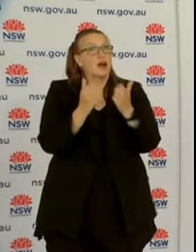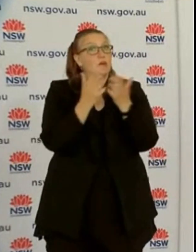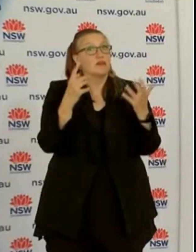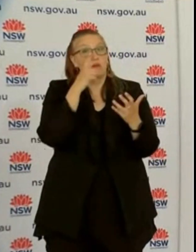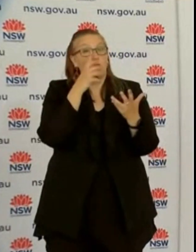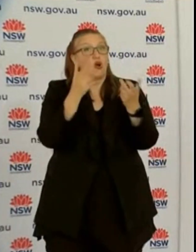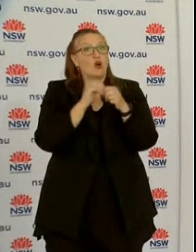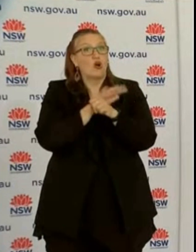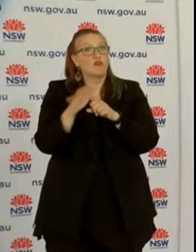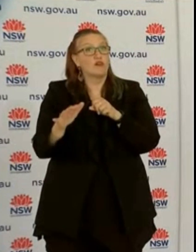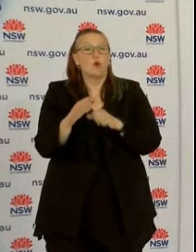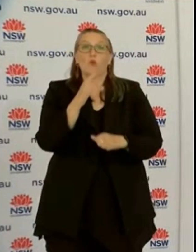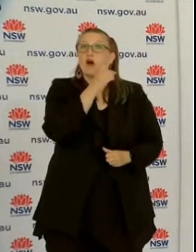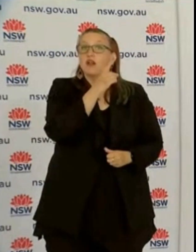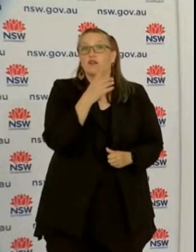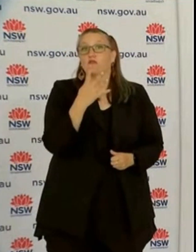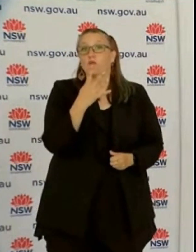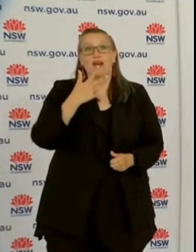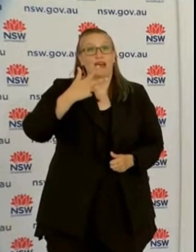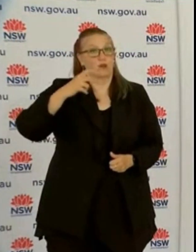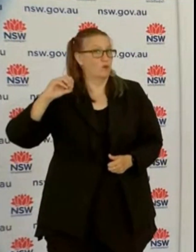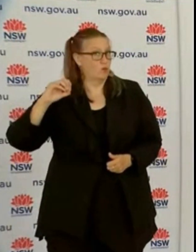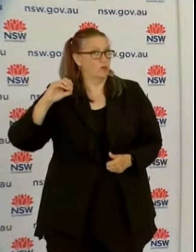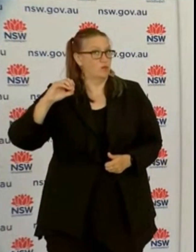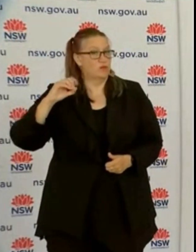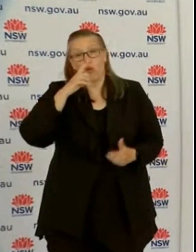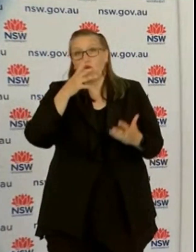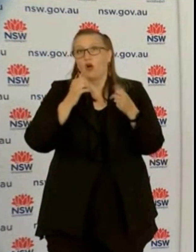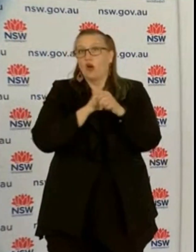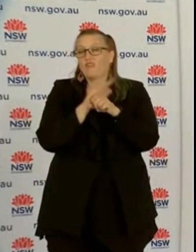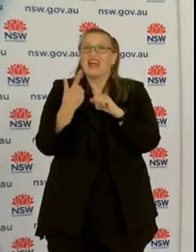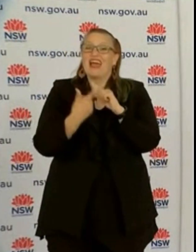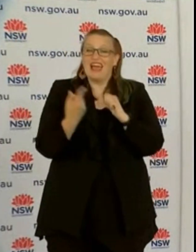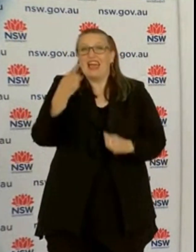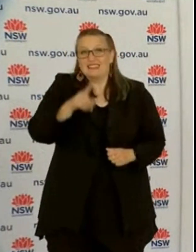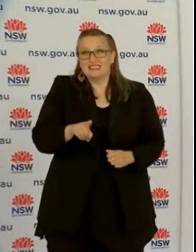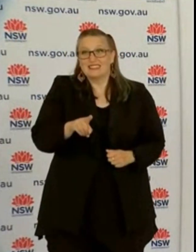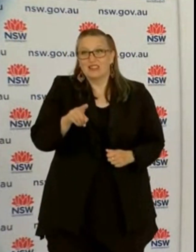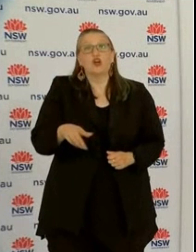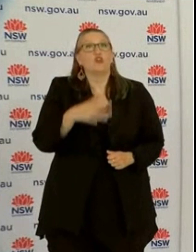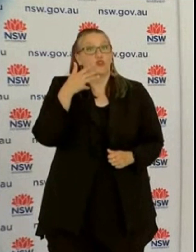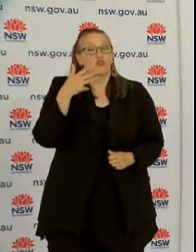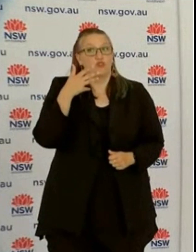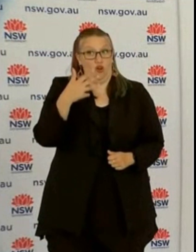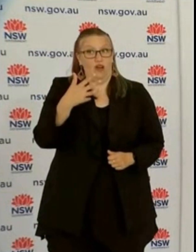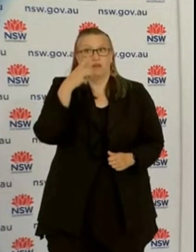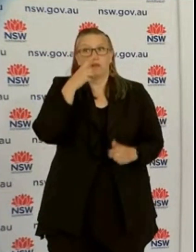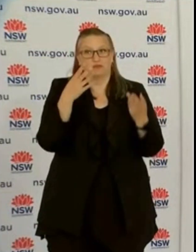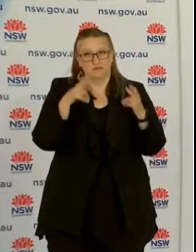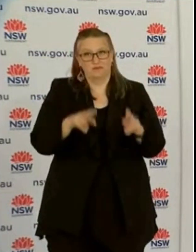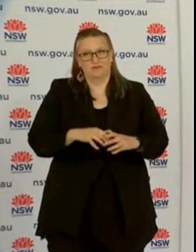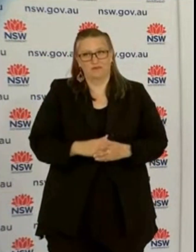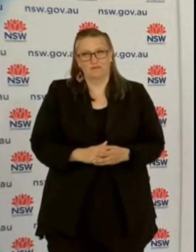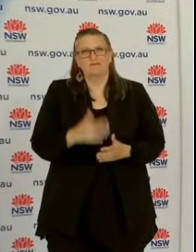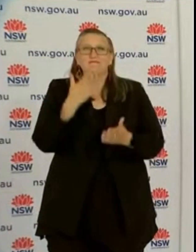and regrettably 9 deaths, and we extend our deepest condolences to the loved ones of those people who lost their lives with COVID.